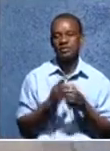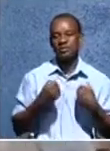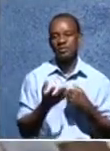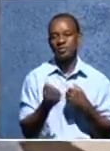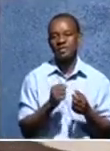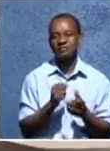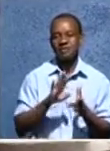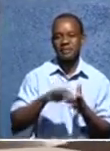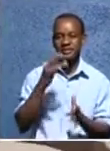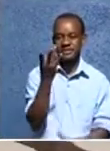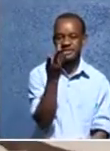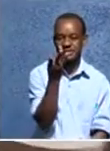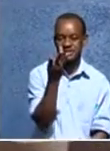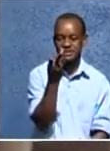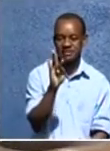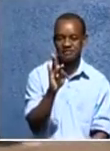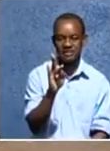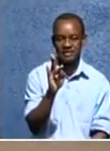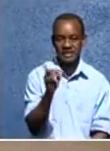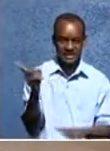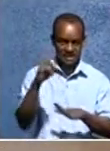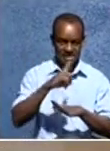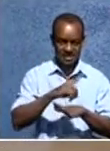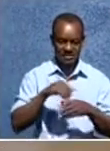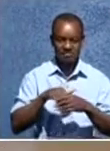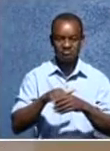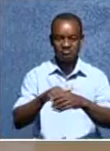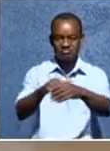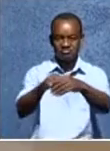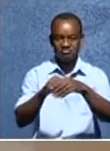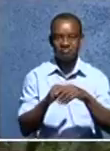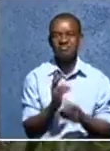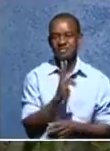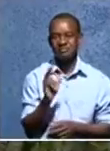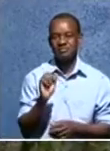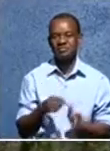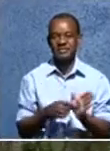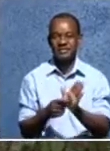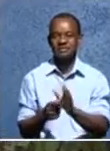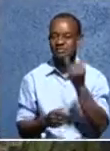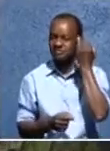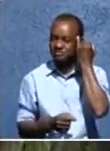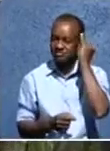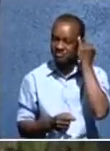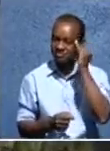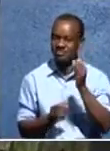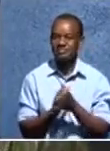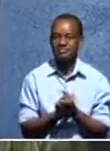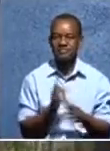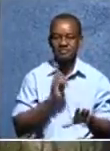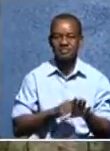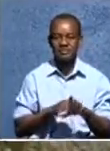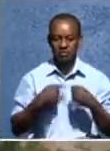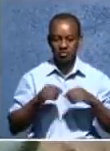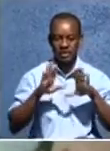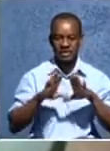tours, which again the travel trade was invited to make proposals to really take these delegates out. Whilst we're in Swakopmund at the